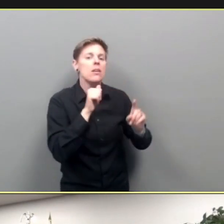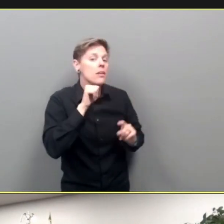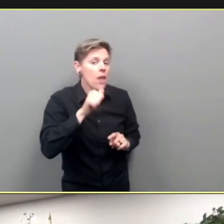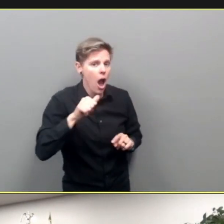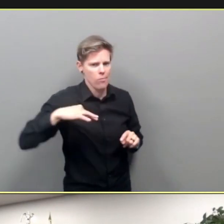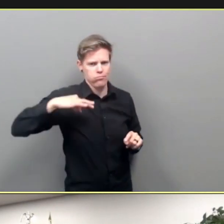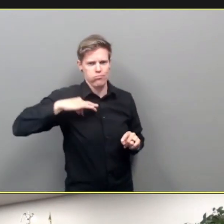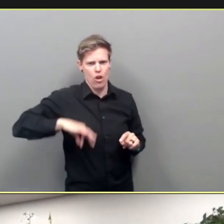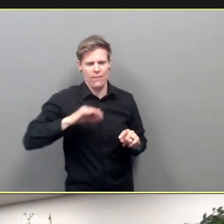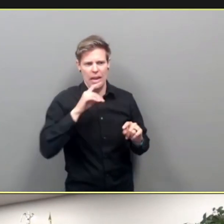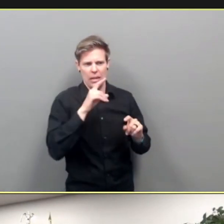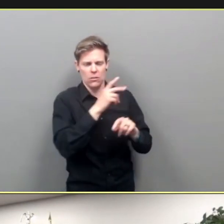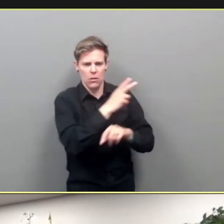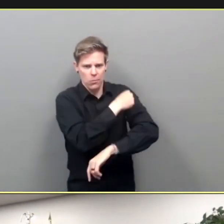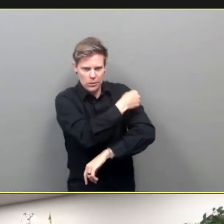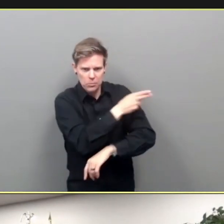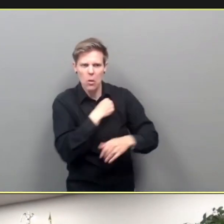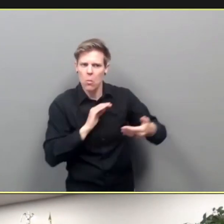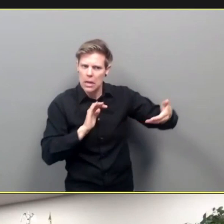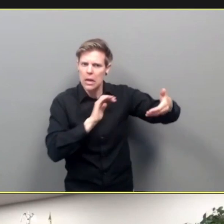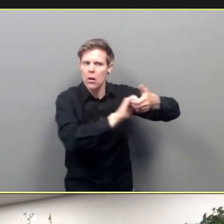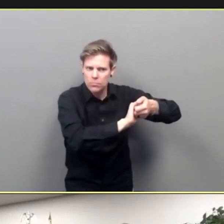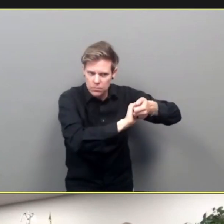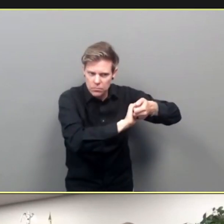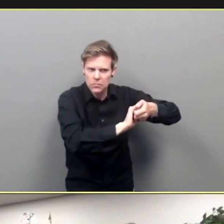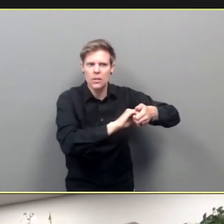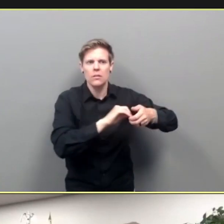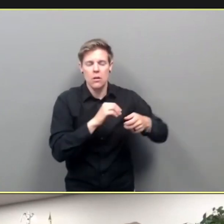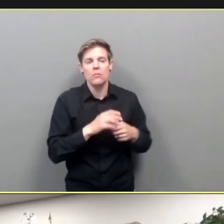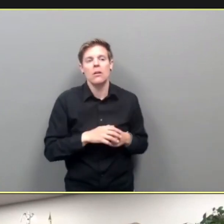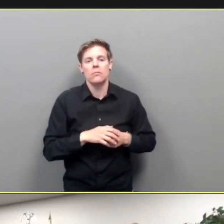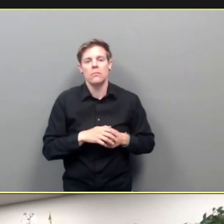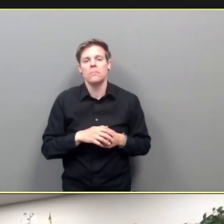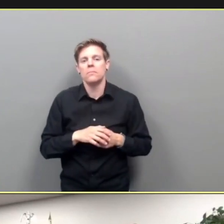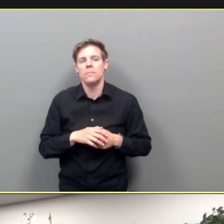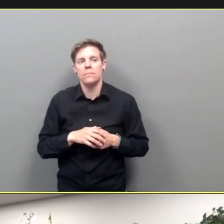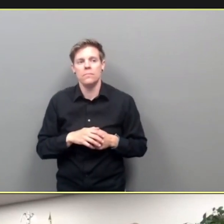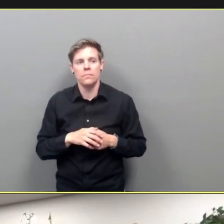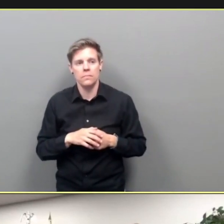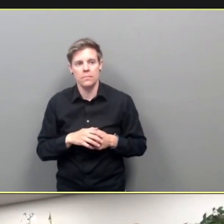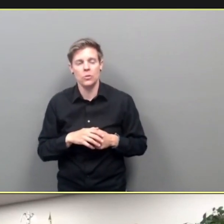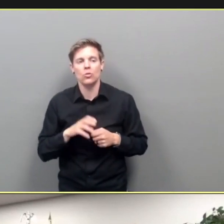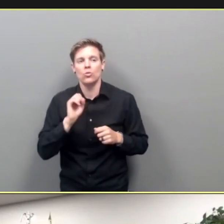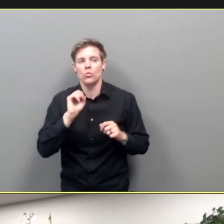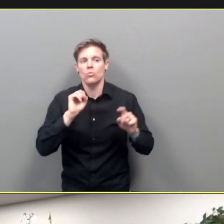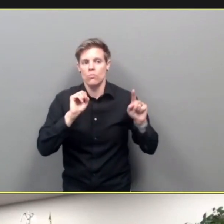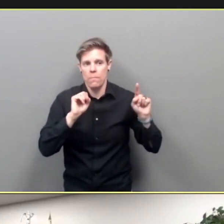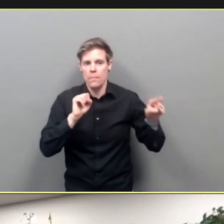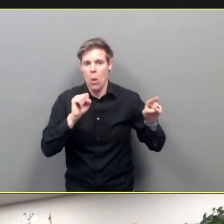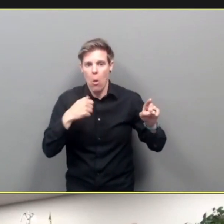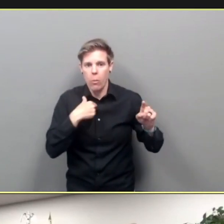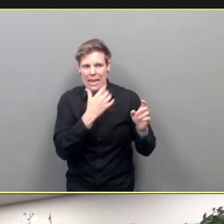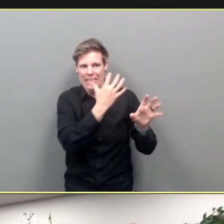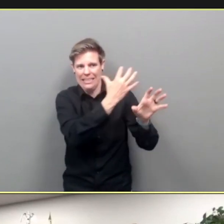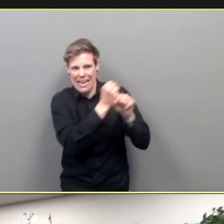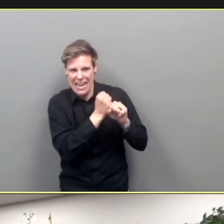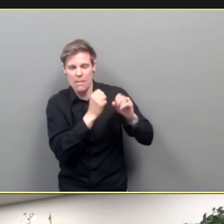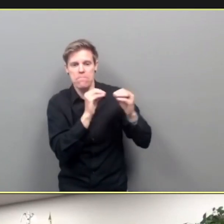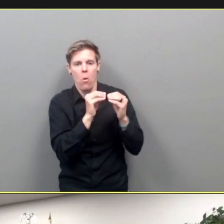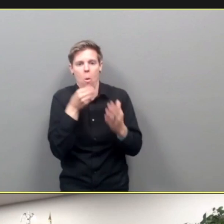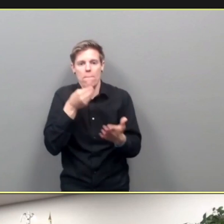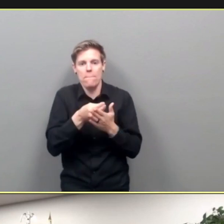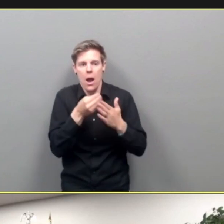with FEMA through the state to receive additional FEMA reimbursement, federal reimbursement, to pay nurses